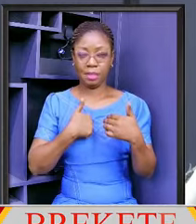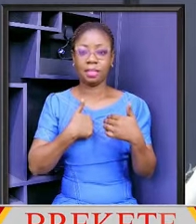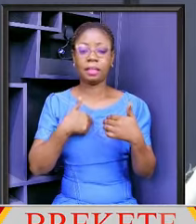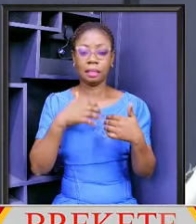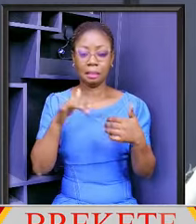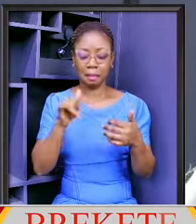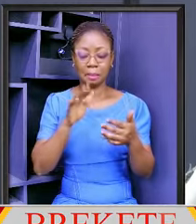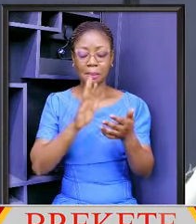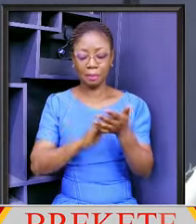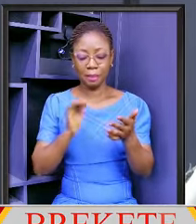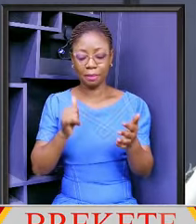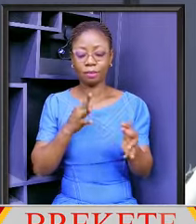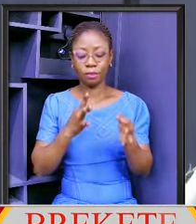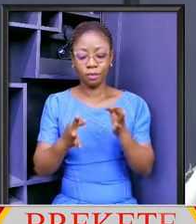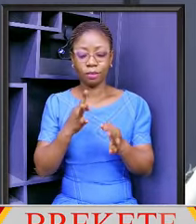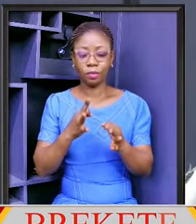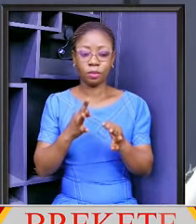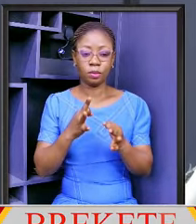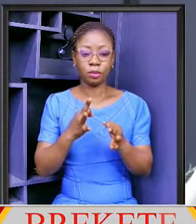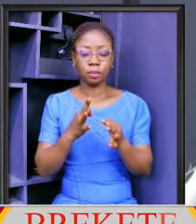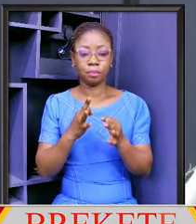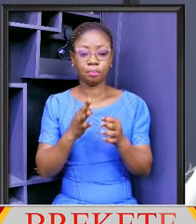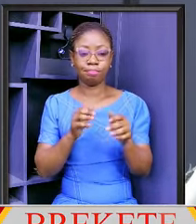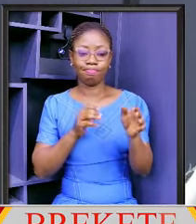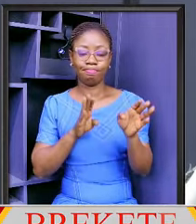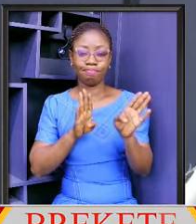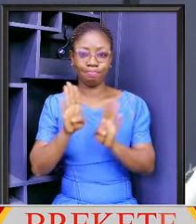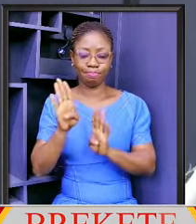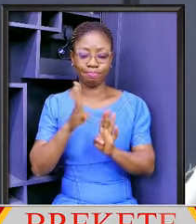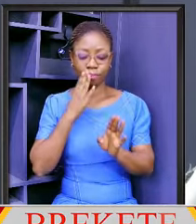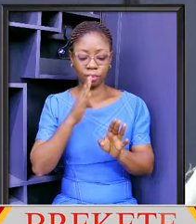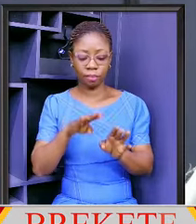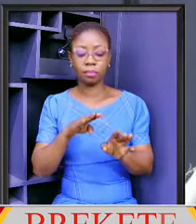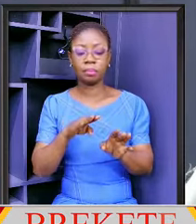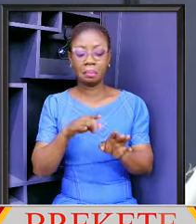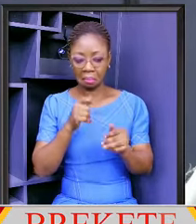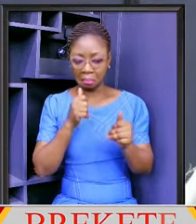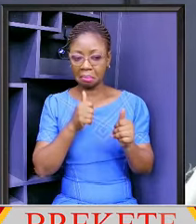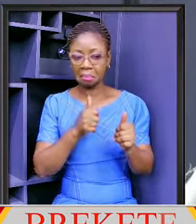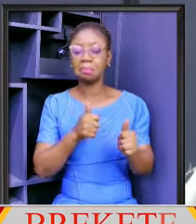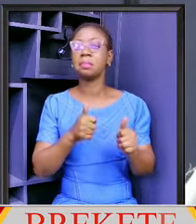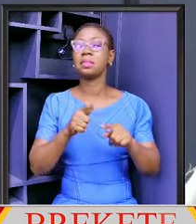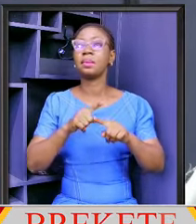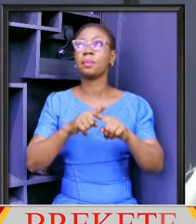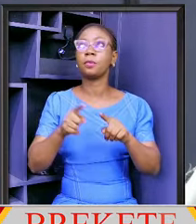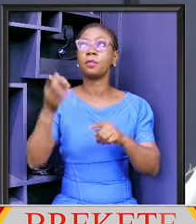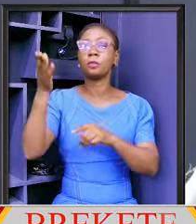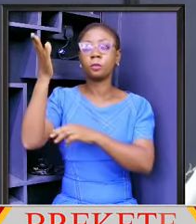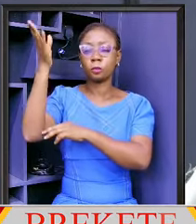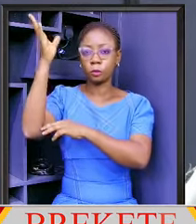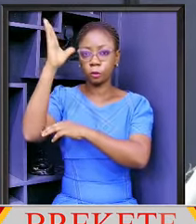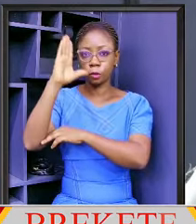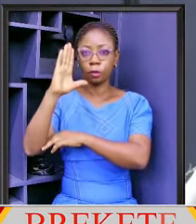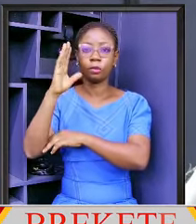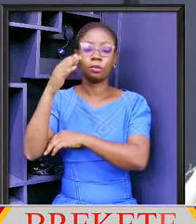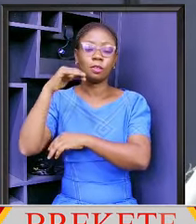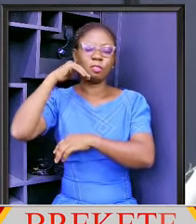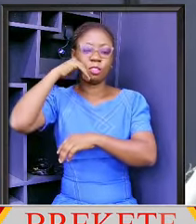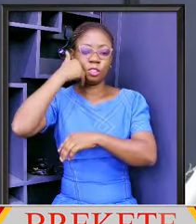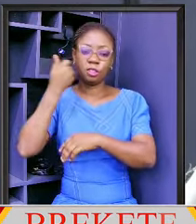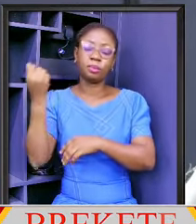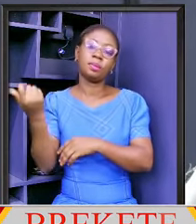do like this, aha! But God don't put una to shame. And so on, I end the shit and buyer. So